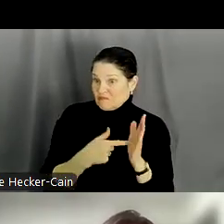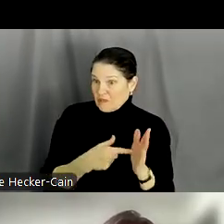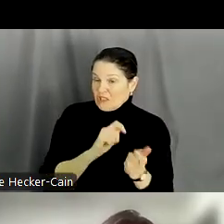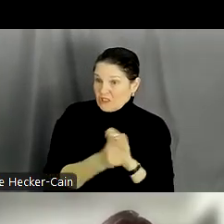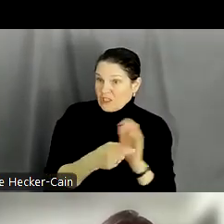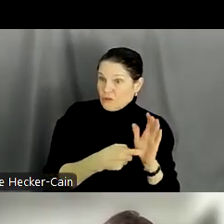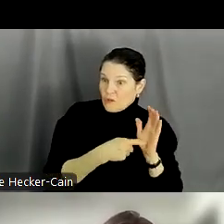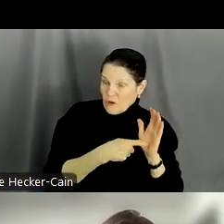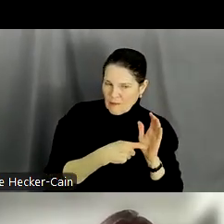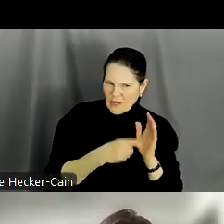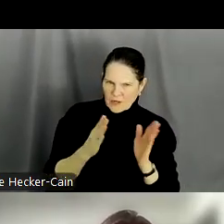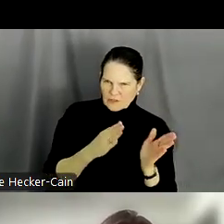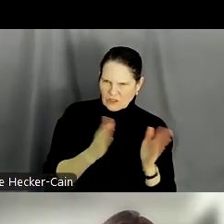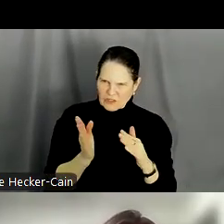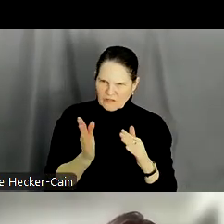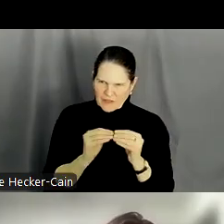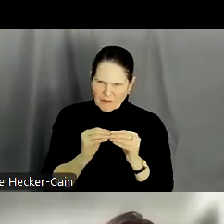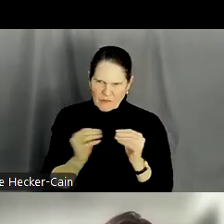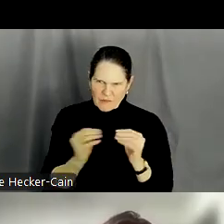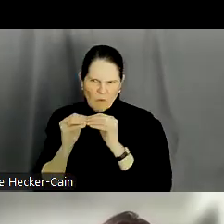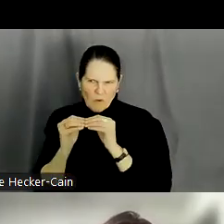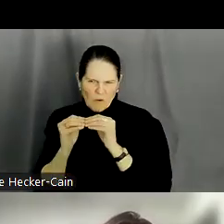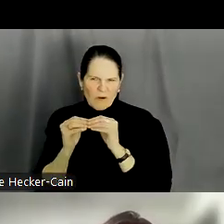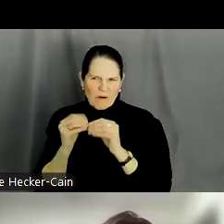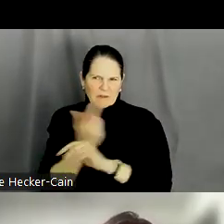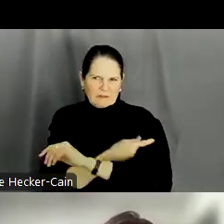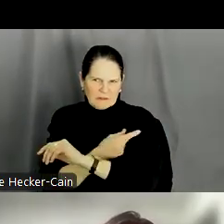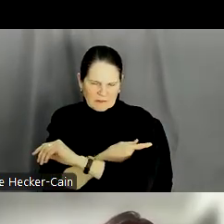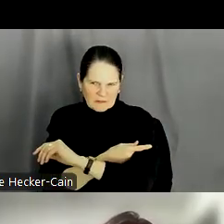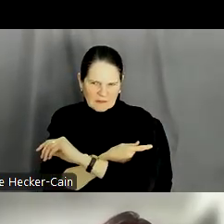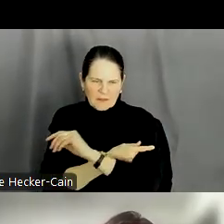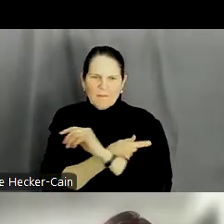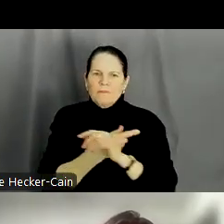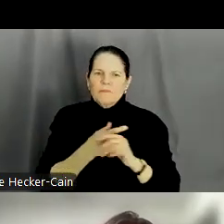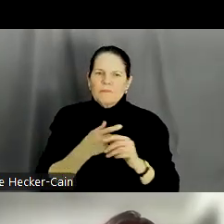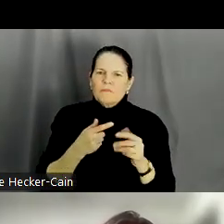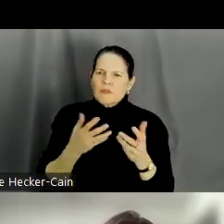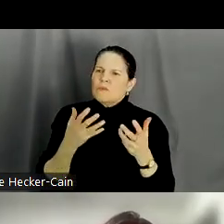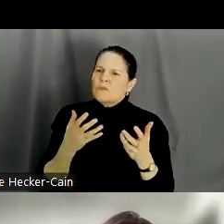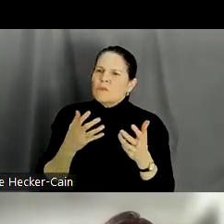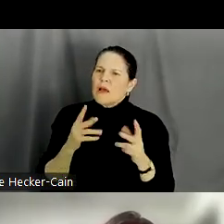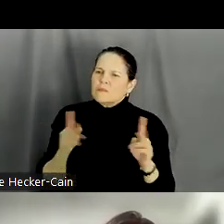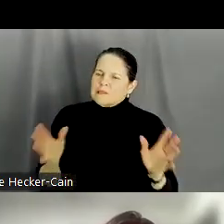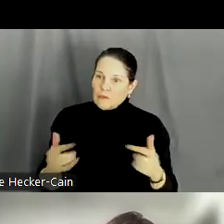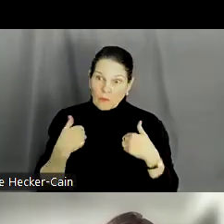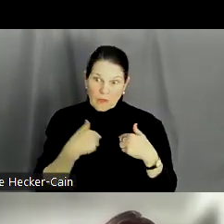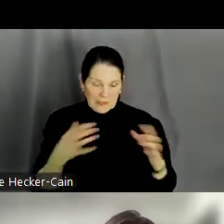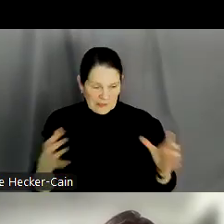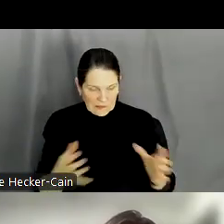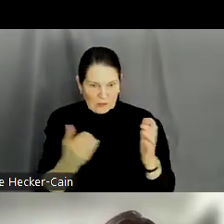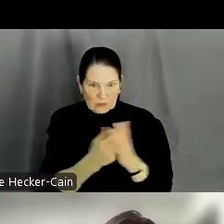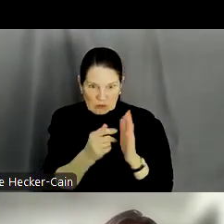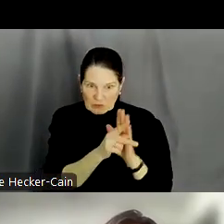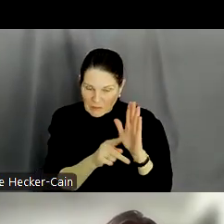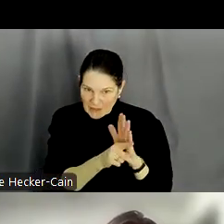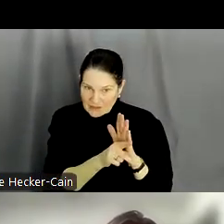those shifts could be like around the state, and ensure that as we're encouraging new policies to be written on that state and local